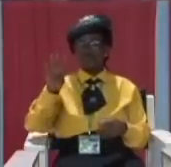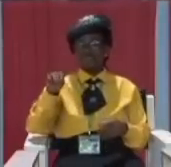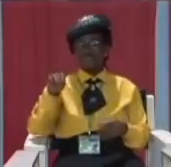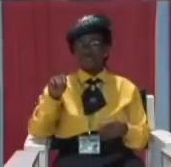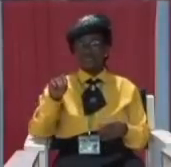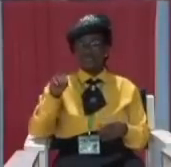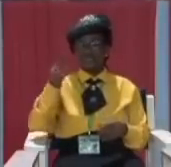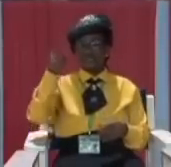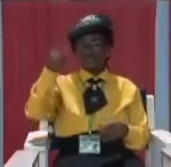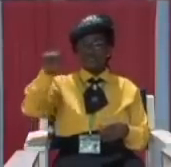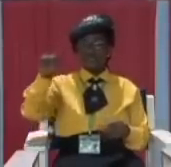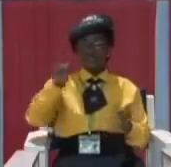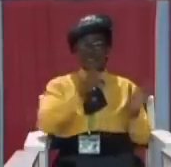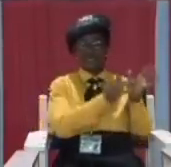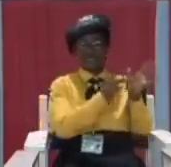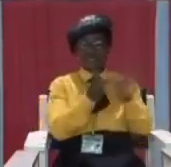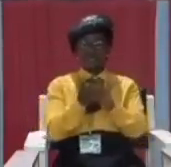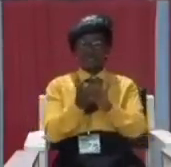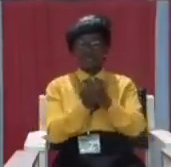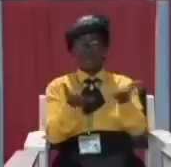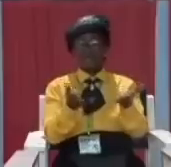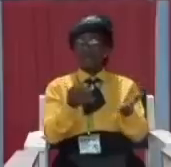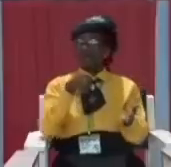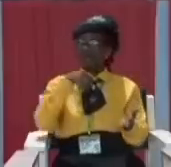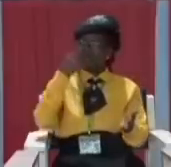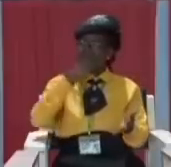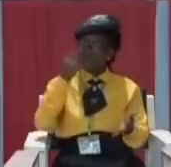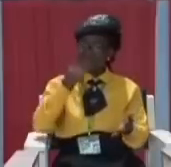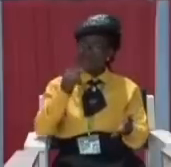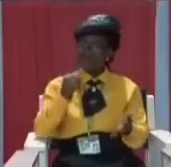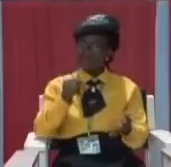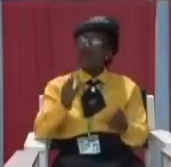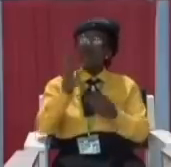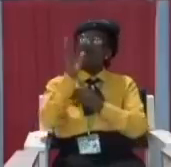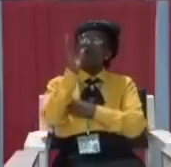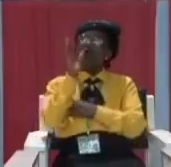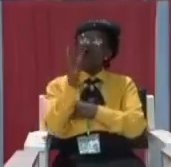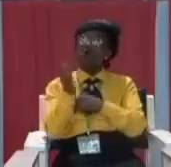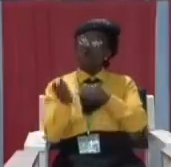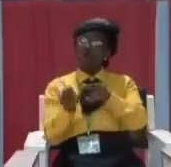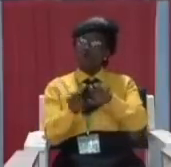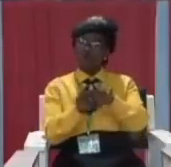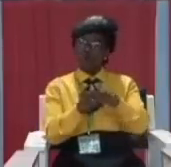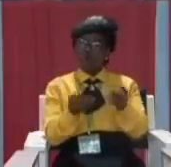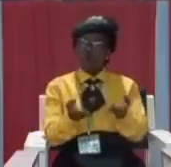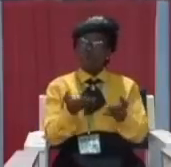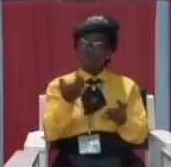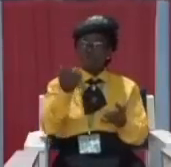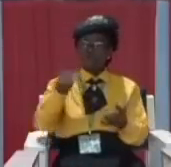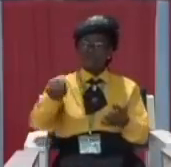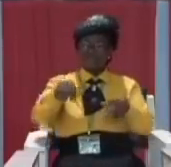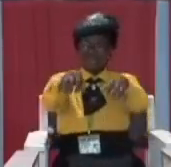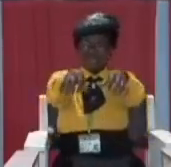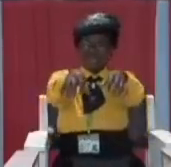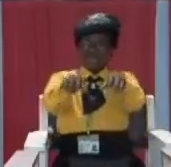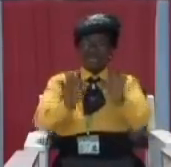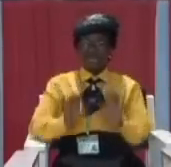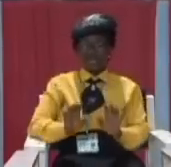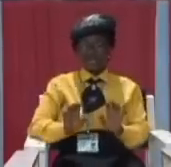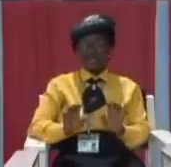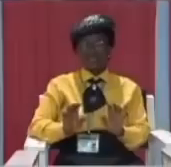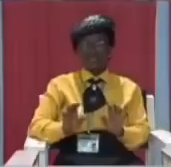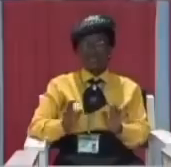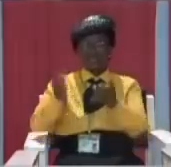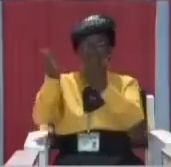the Bible says, God opened the graves, brought us out,